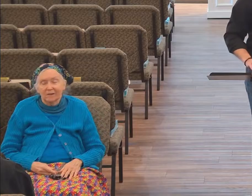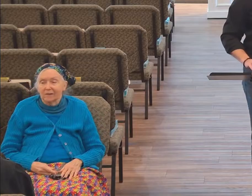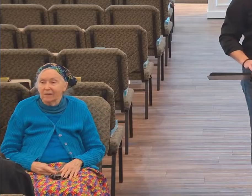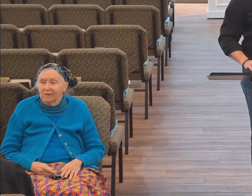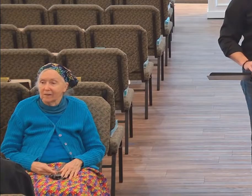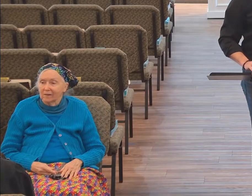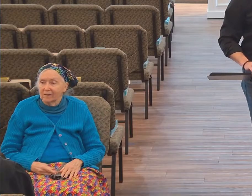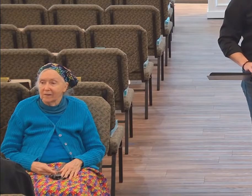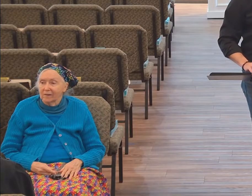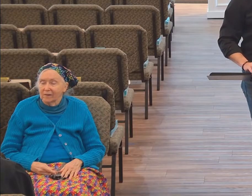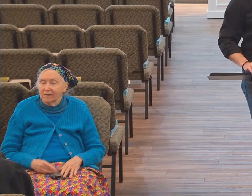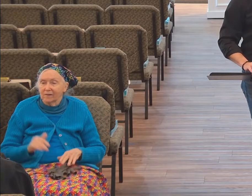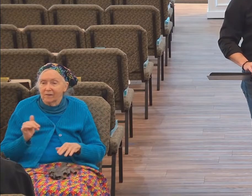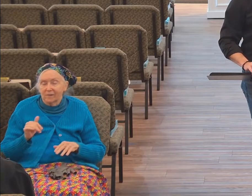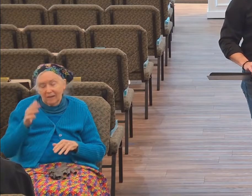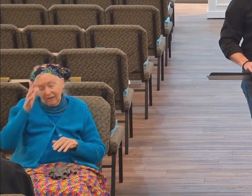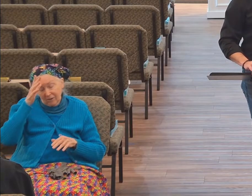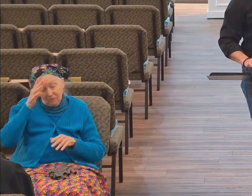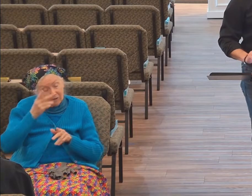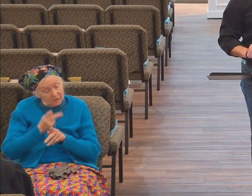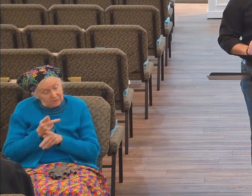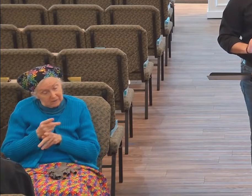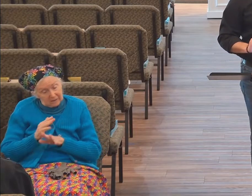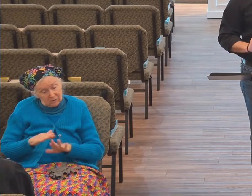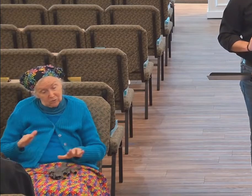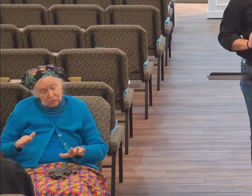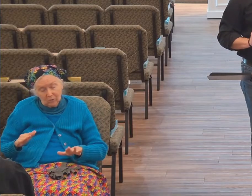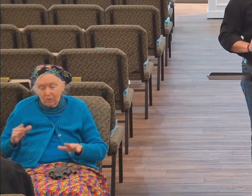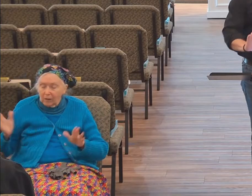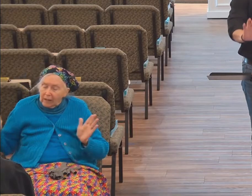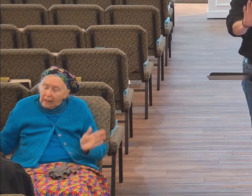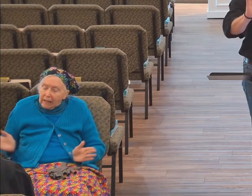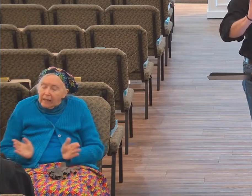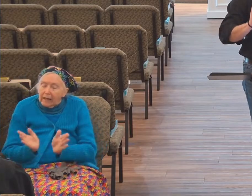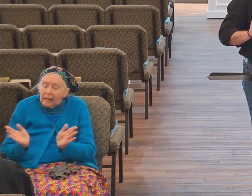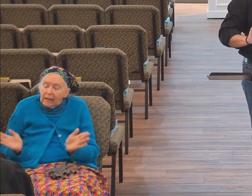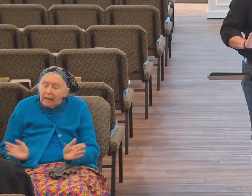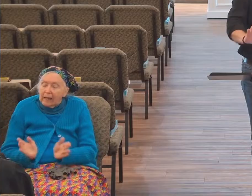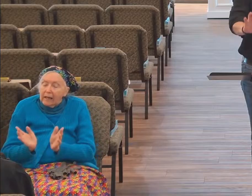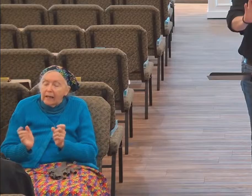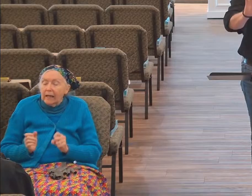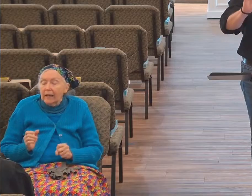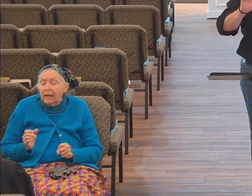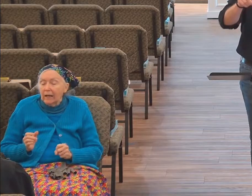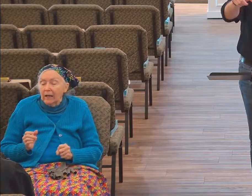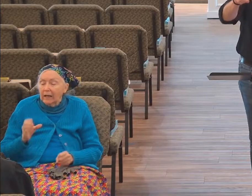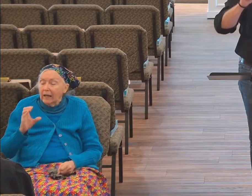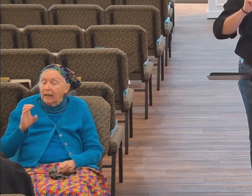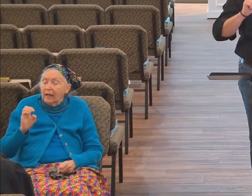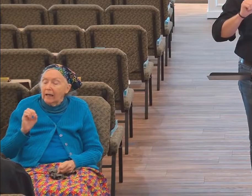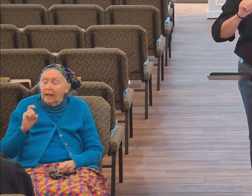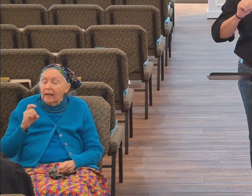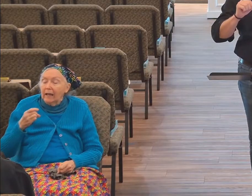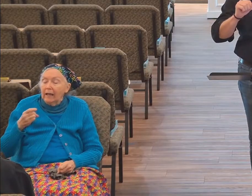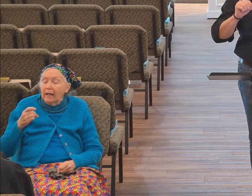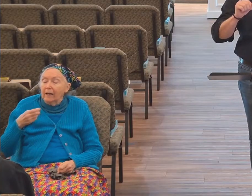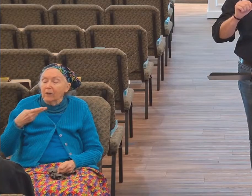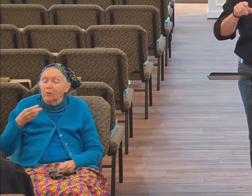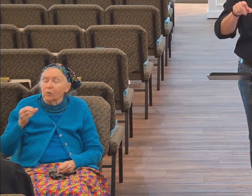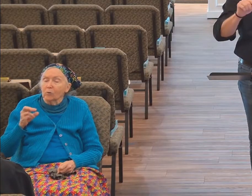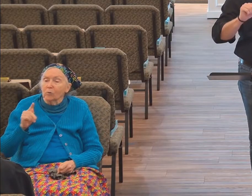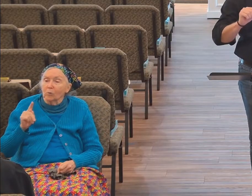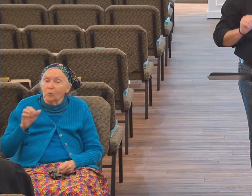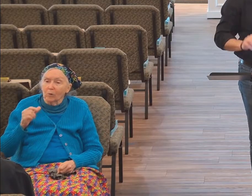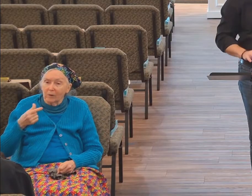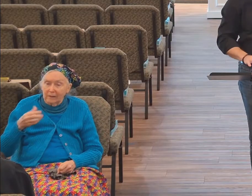a father treats his own children, exhorting. That's urging forward is the idea. Exhorting, go ahead. Just one little